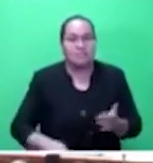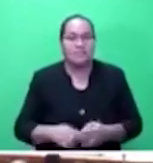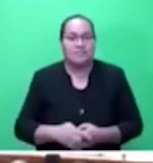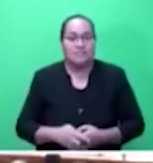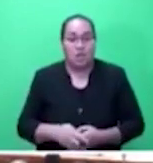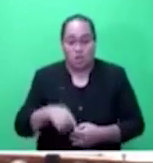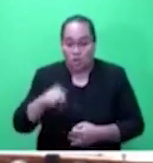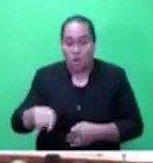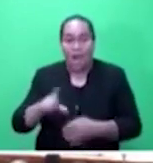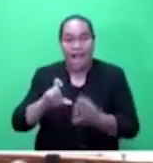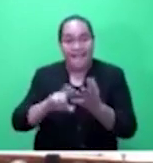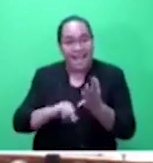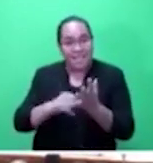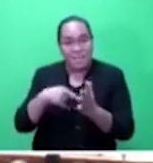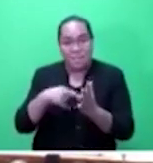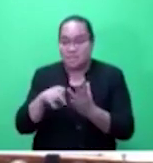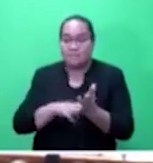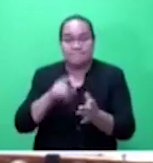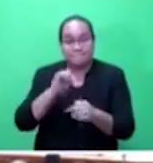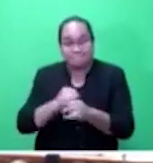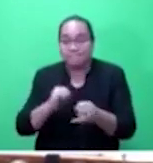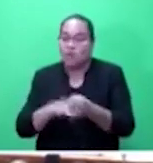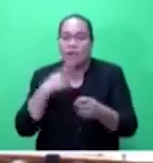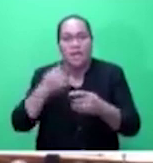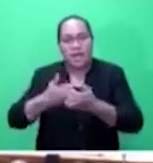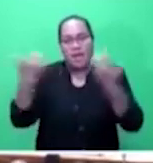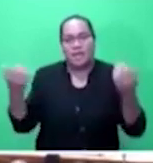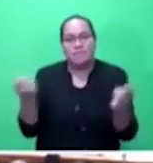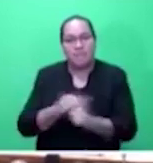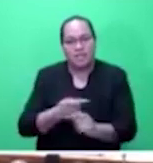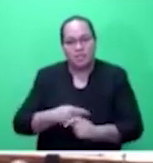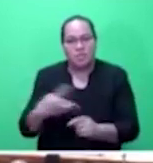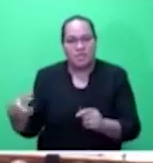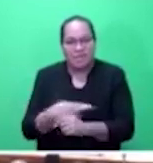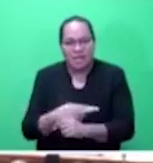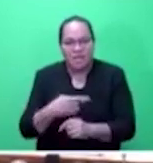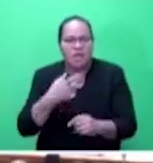Act will also see significant changes in the form of fiscal duty cuts to essential